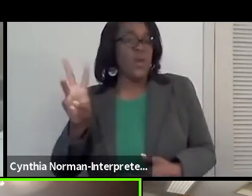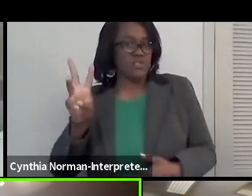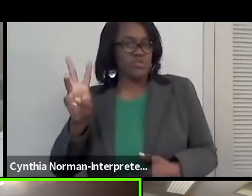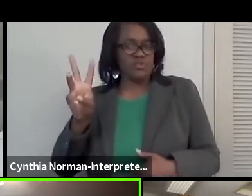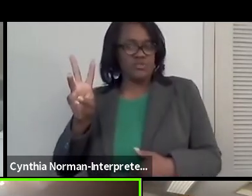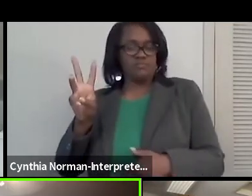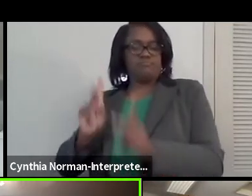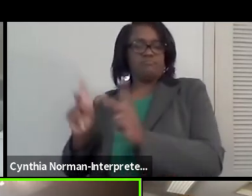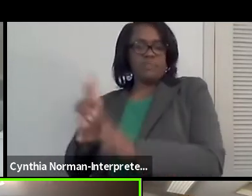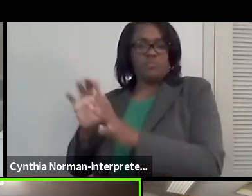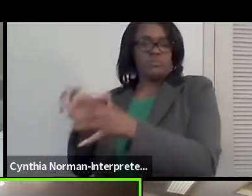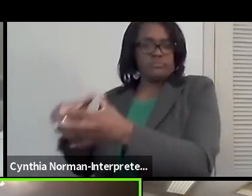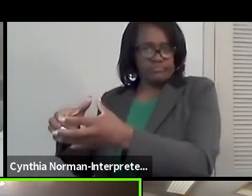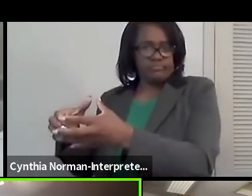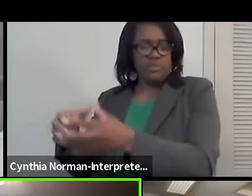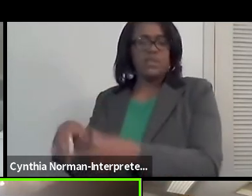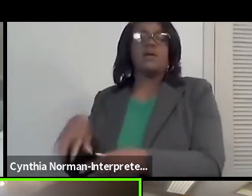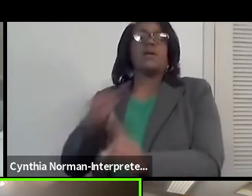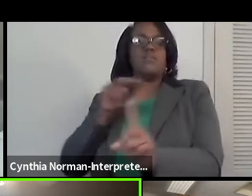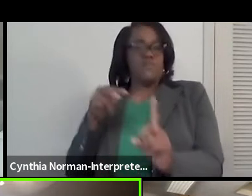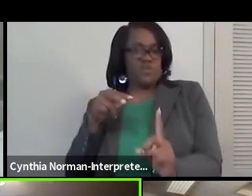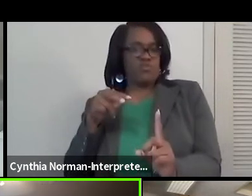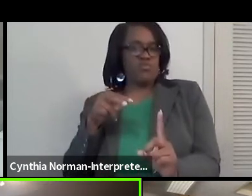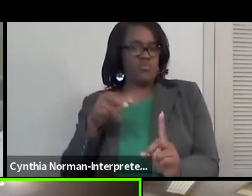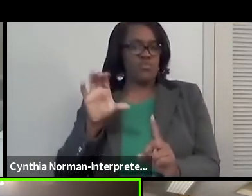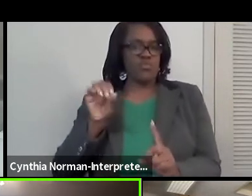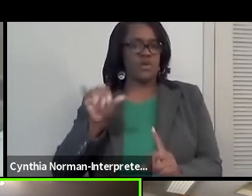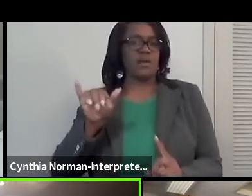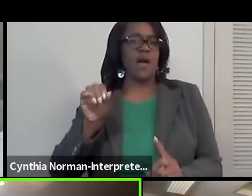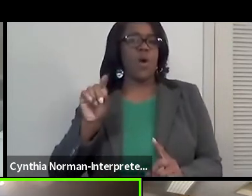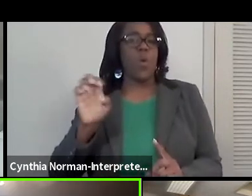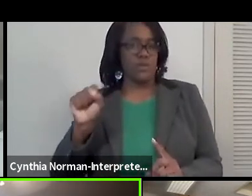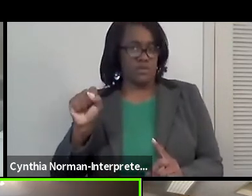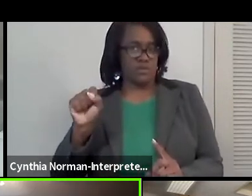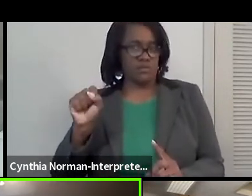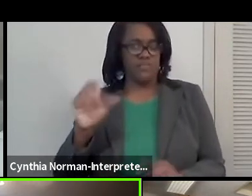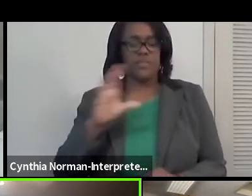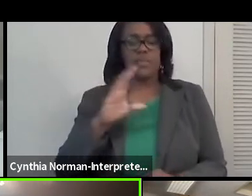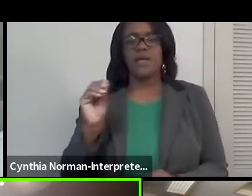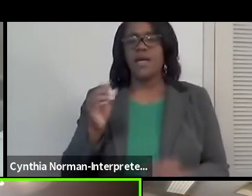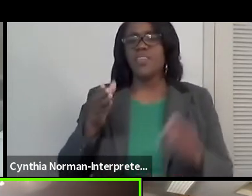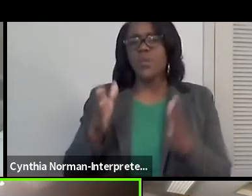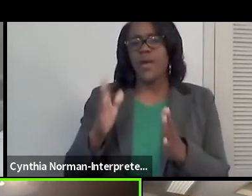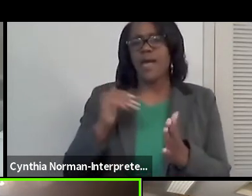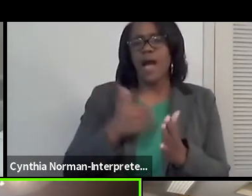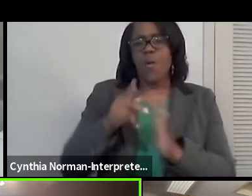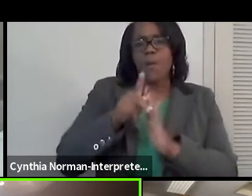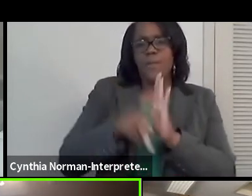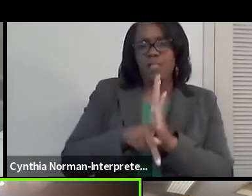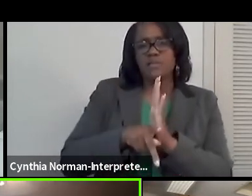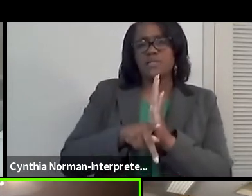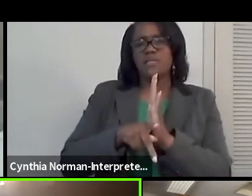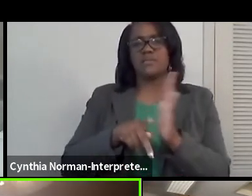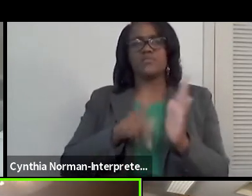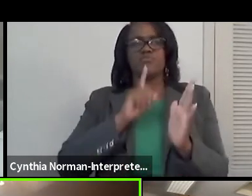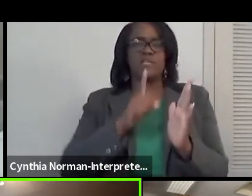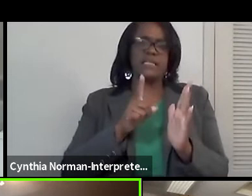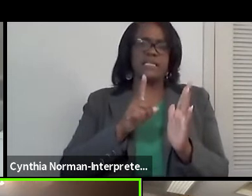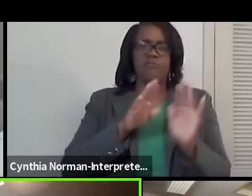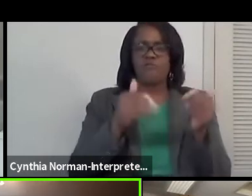this, has viewed coyotes and the way our policies have been shaped around this species